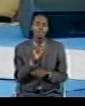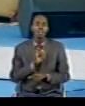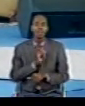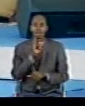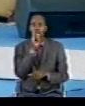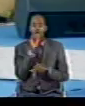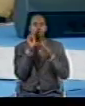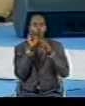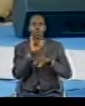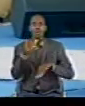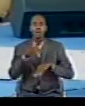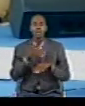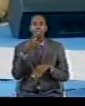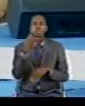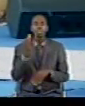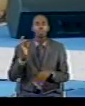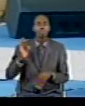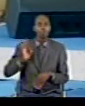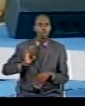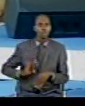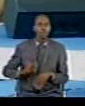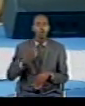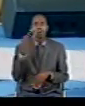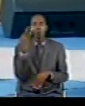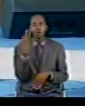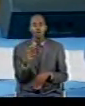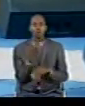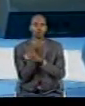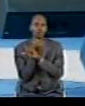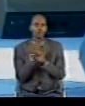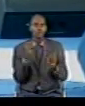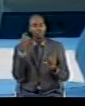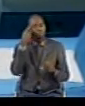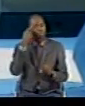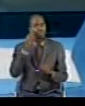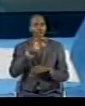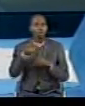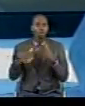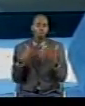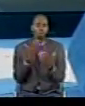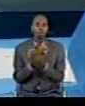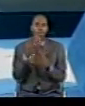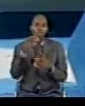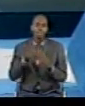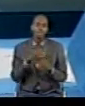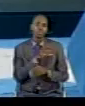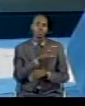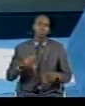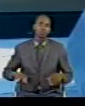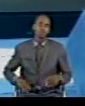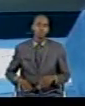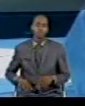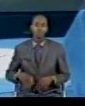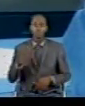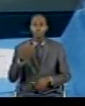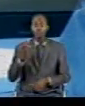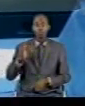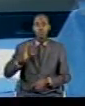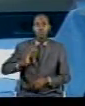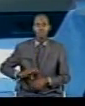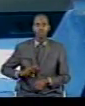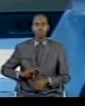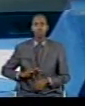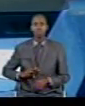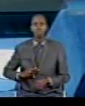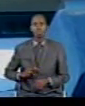the benefits of redemption for all in Christ. The benefits